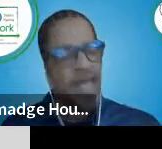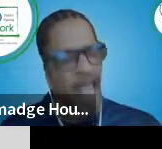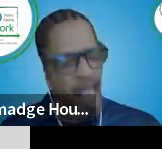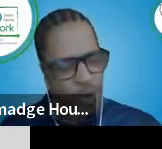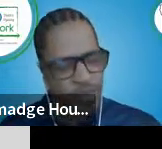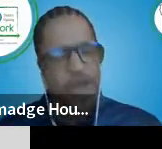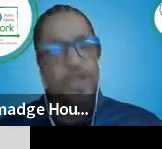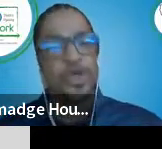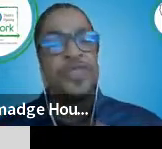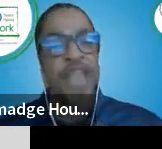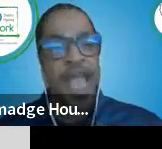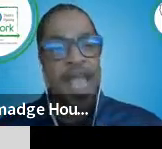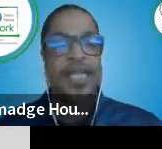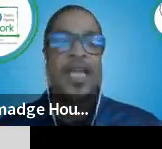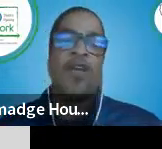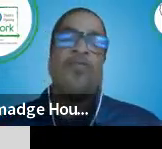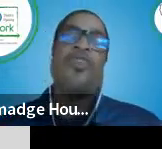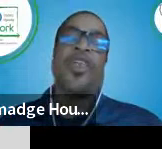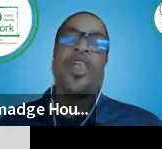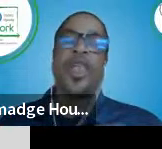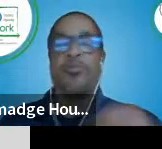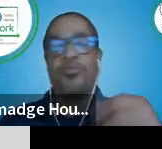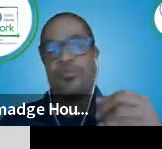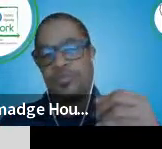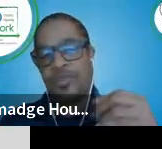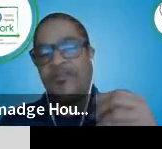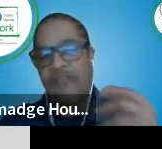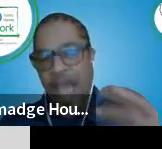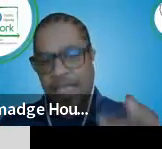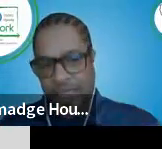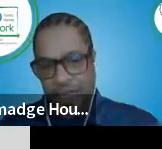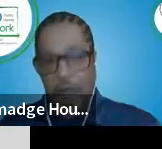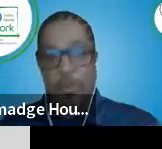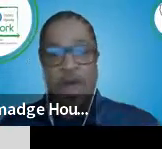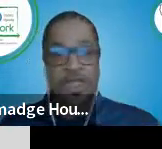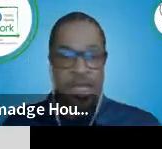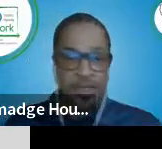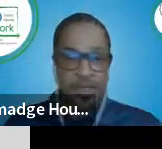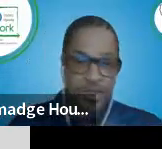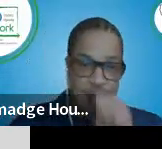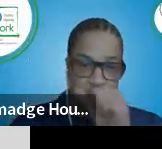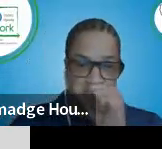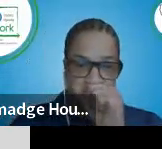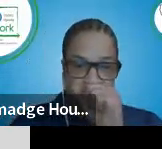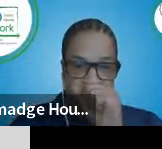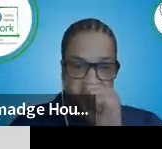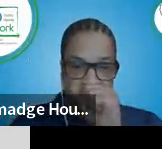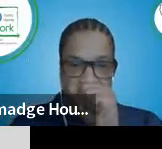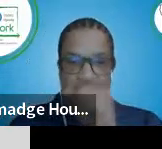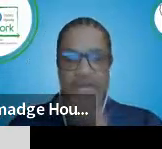individuals unable to obtain the vaccine, amongst others.